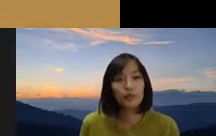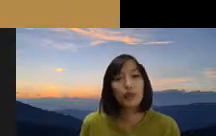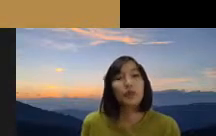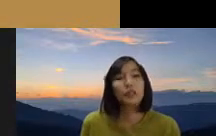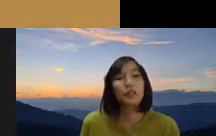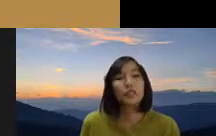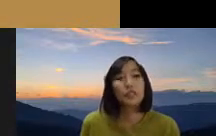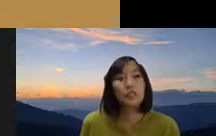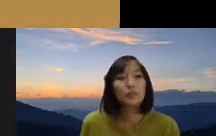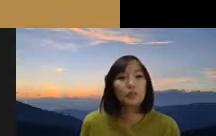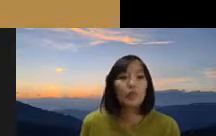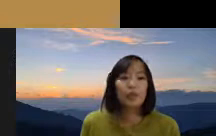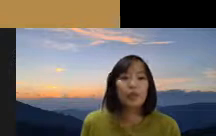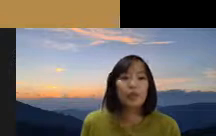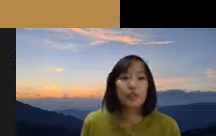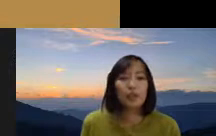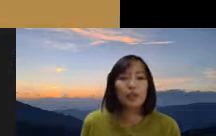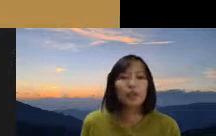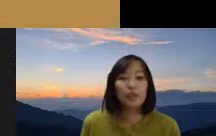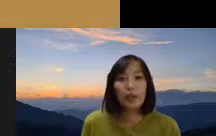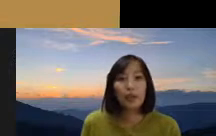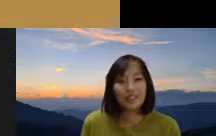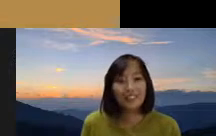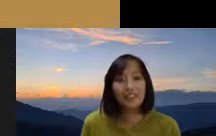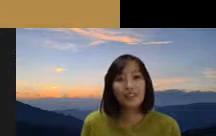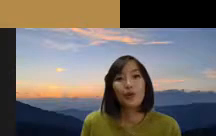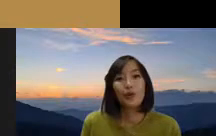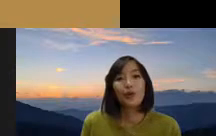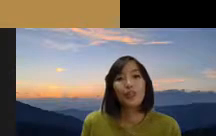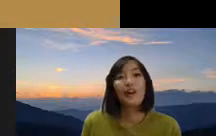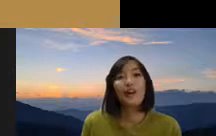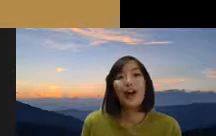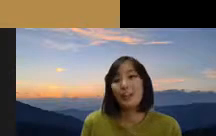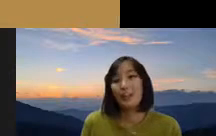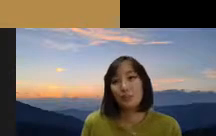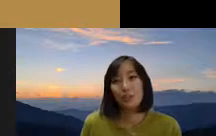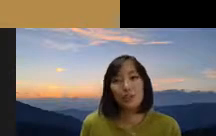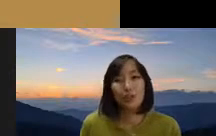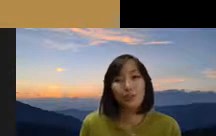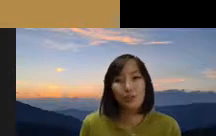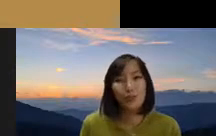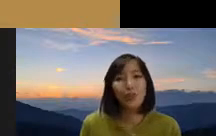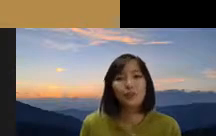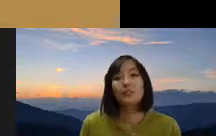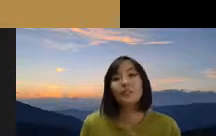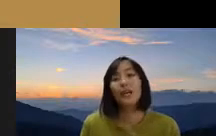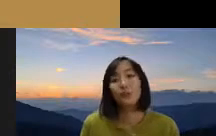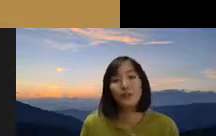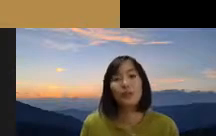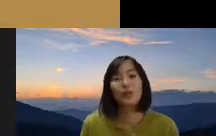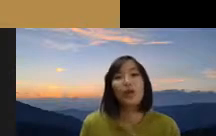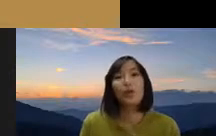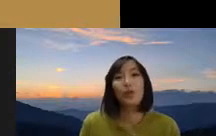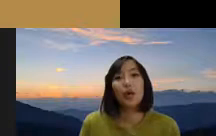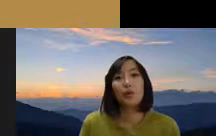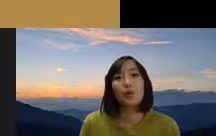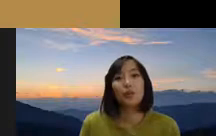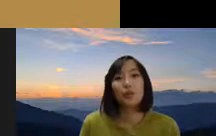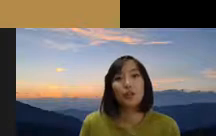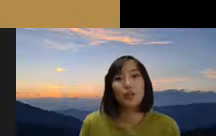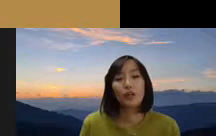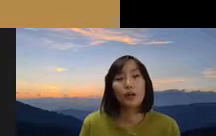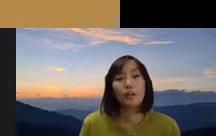session. Near the end, we will also be sharing a feedback link. We highly appreciate your feedback because it helps us